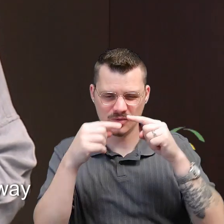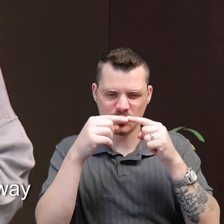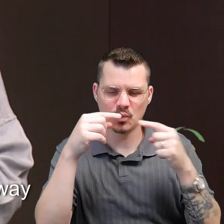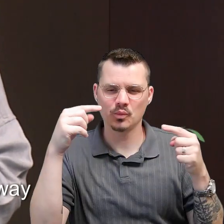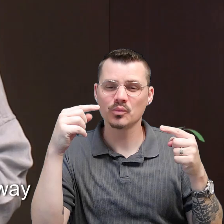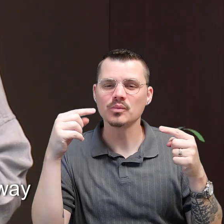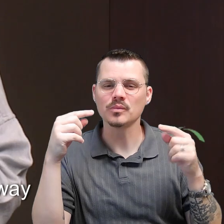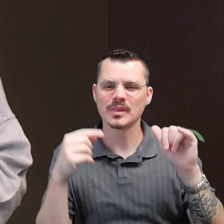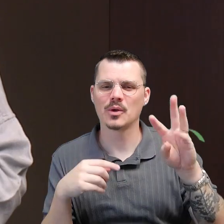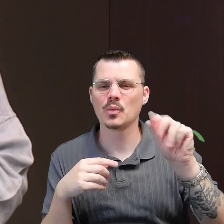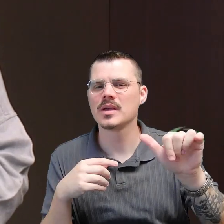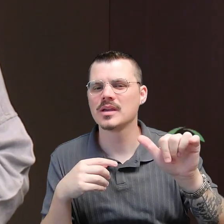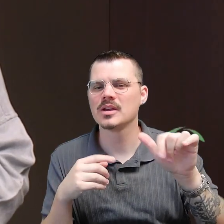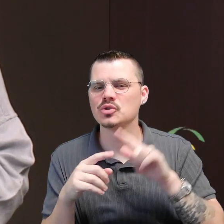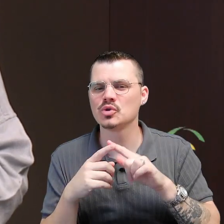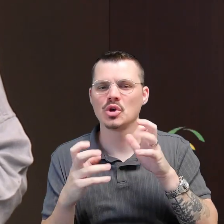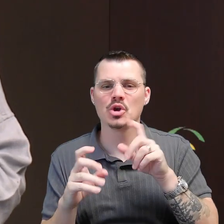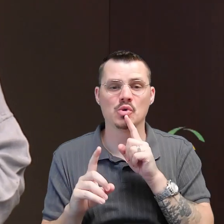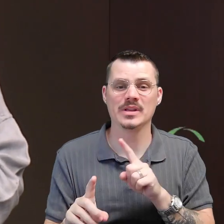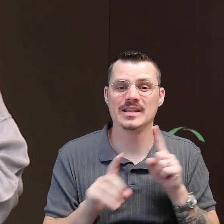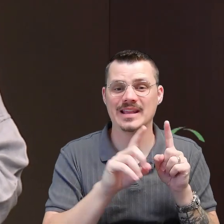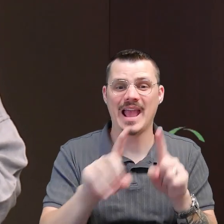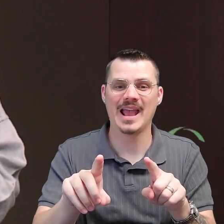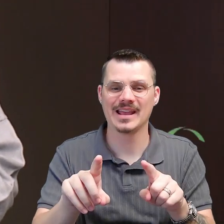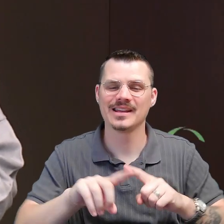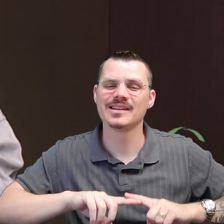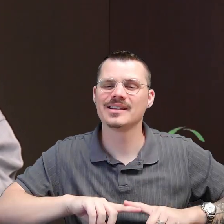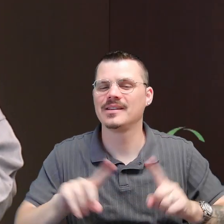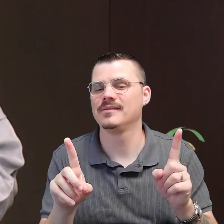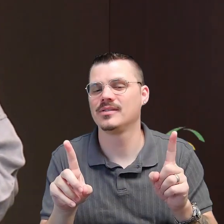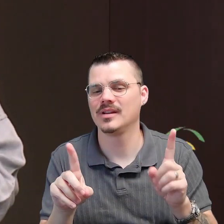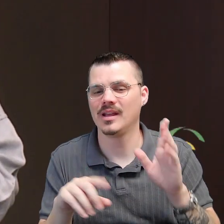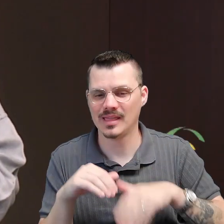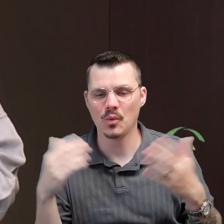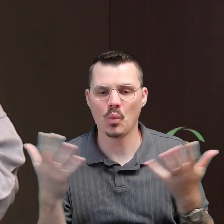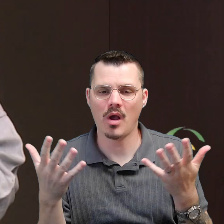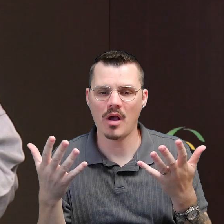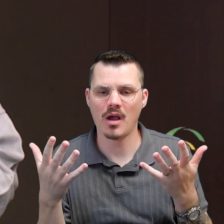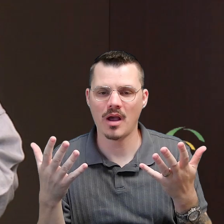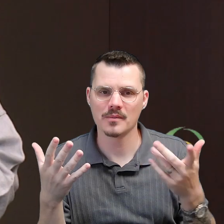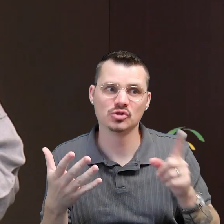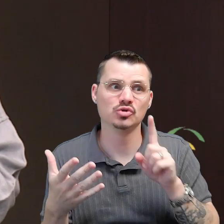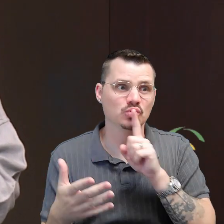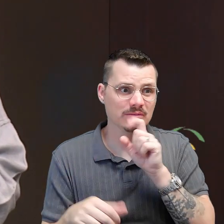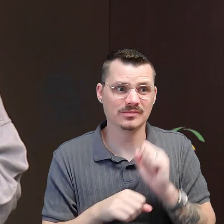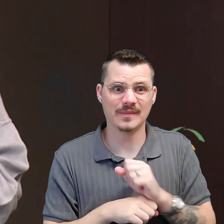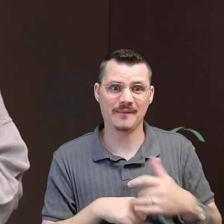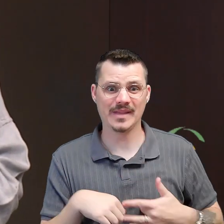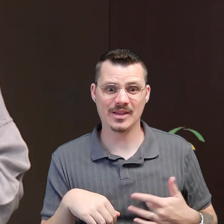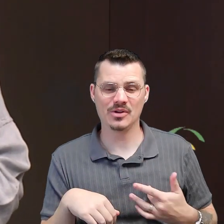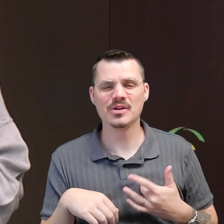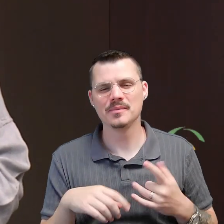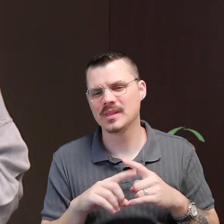is wired that way to react differently than what they might really be